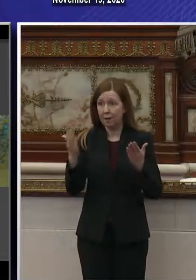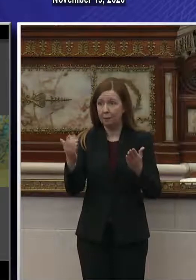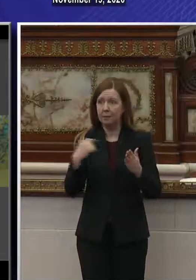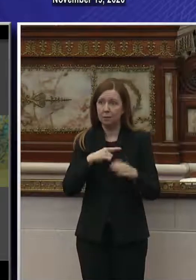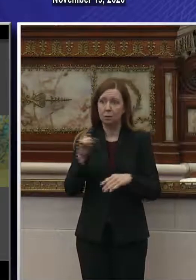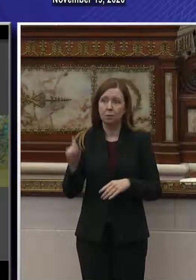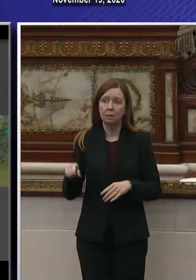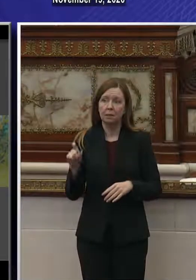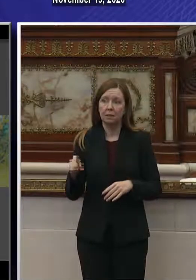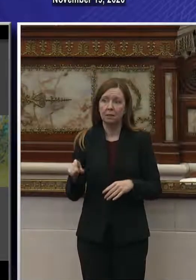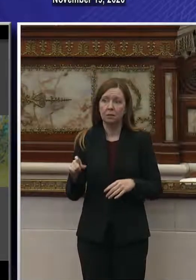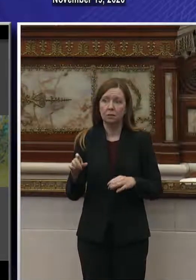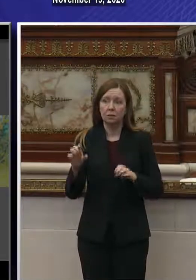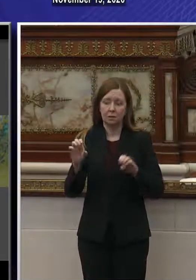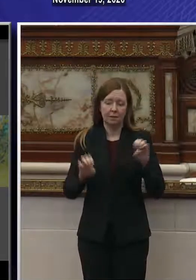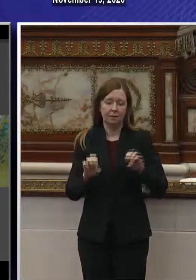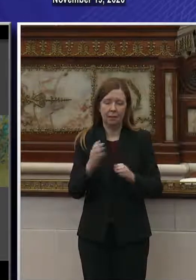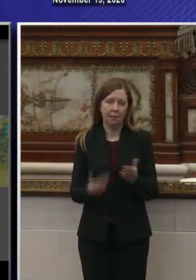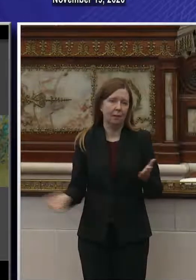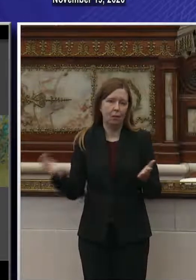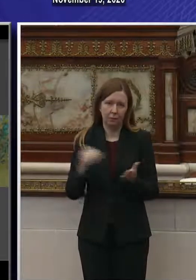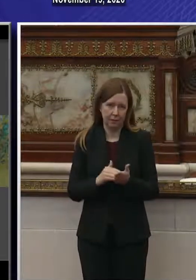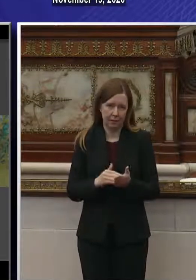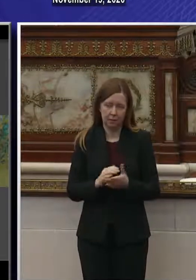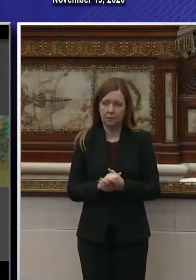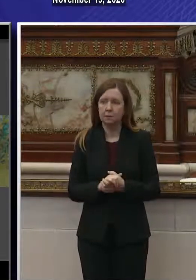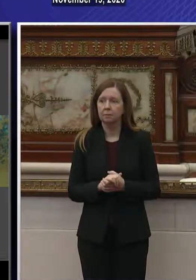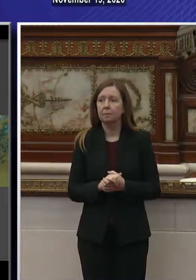we need to reevaluate that. Because,